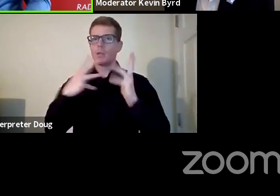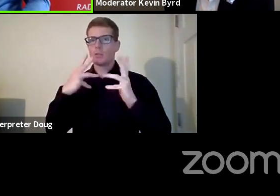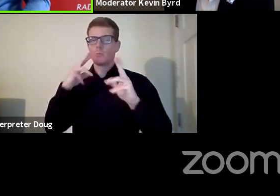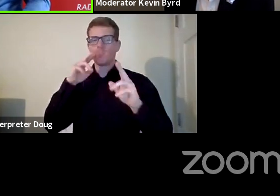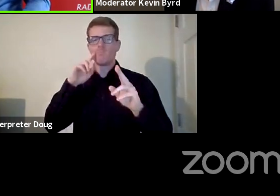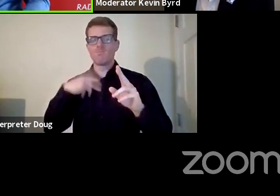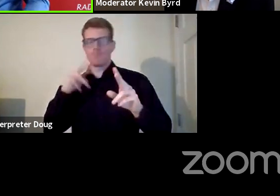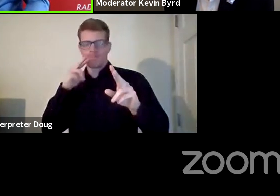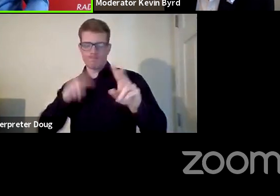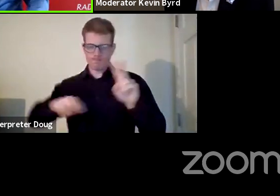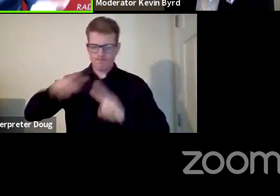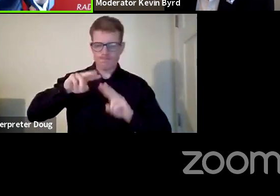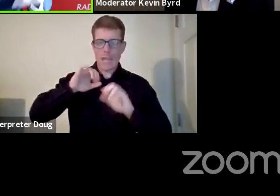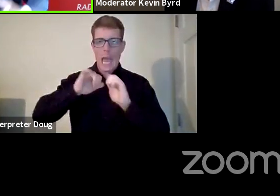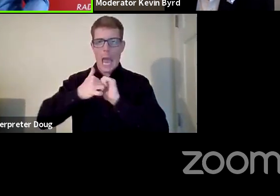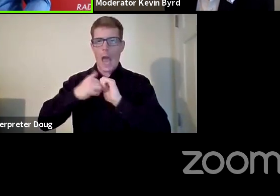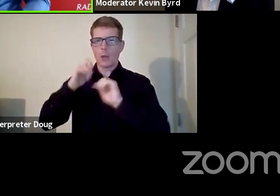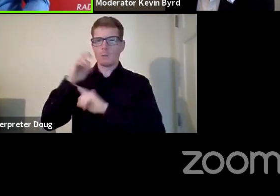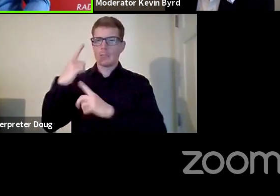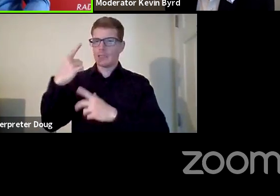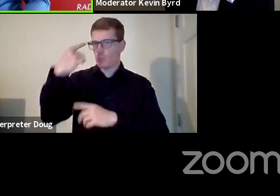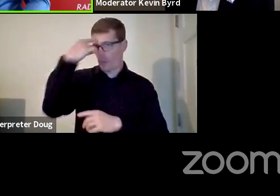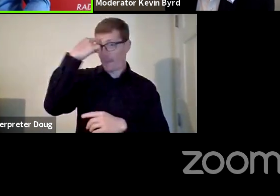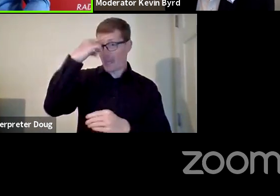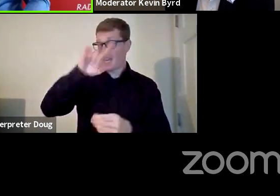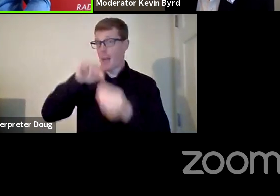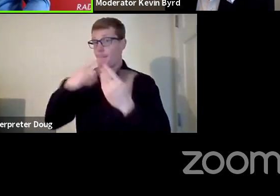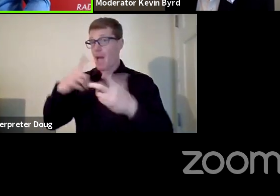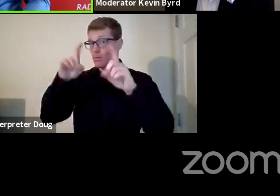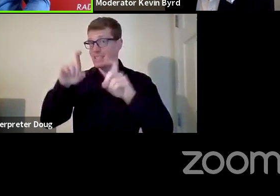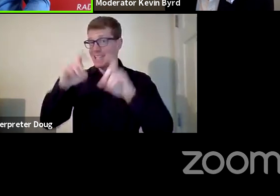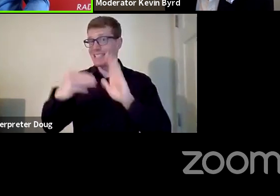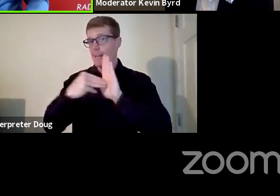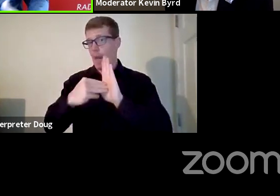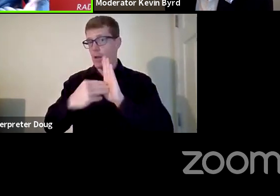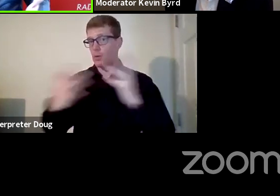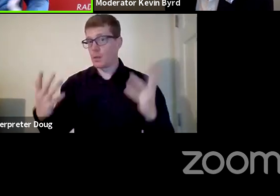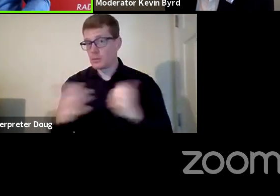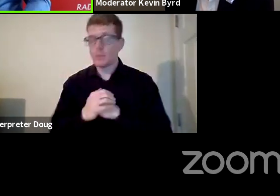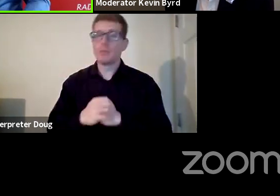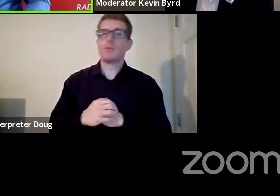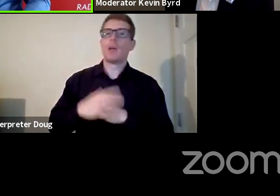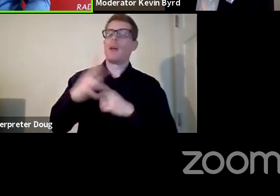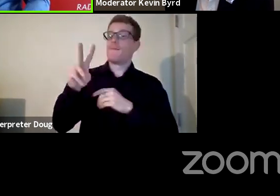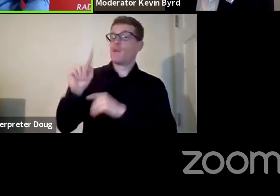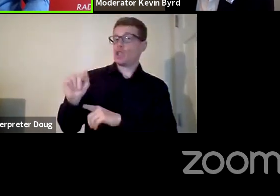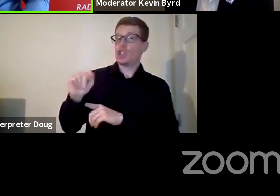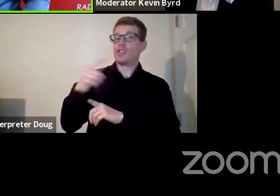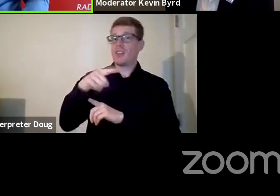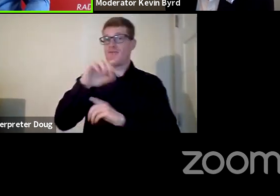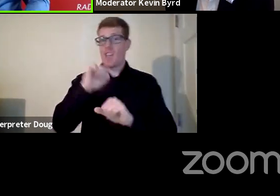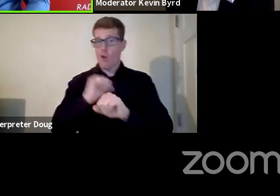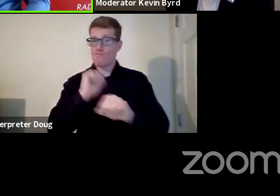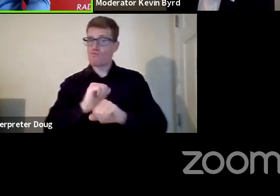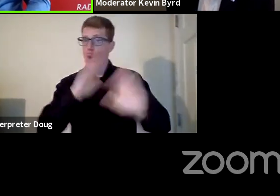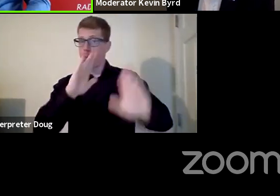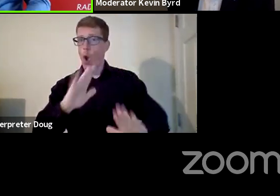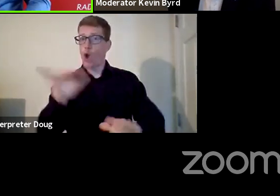about the testing model. And of course, Virginia Tech has just great work that they're doing in that same space as well.